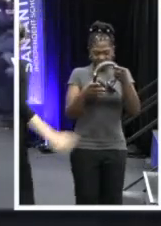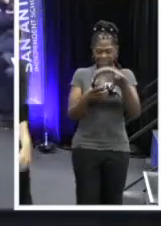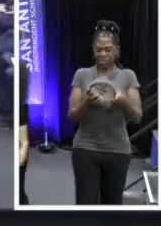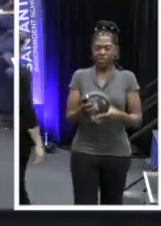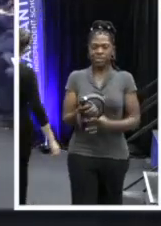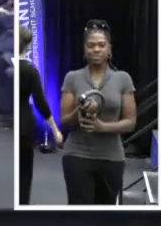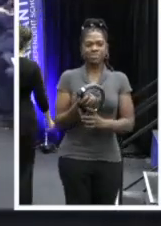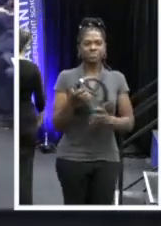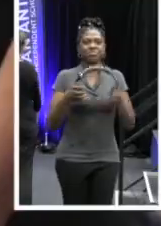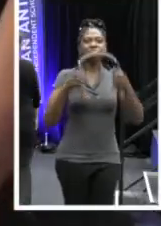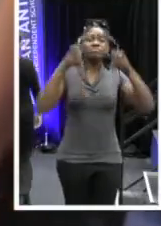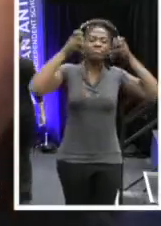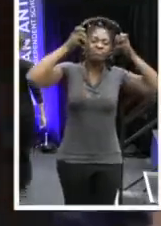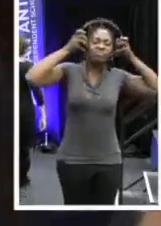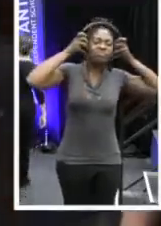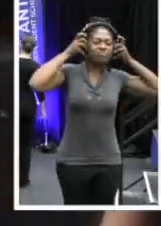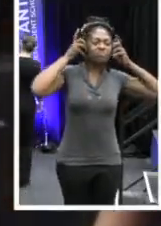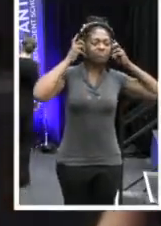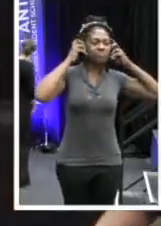Thank you.